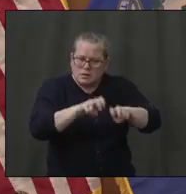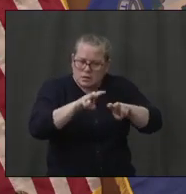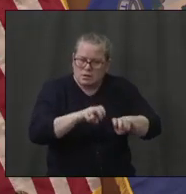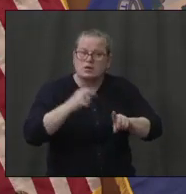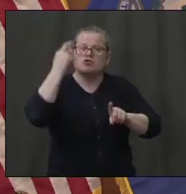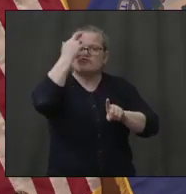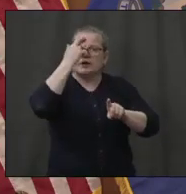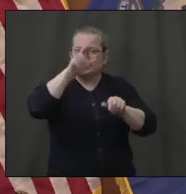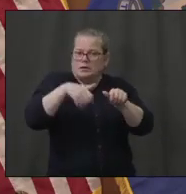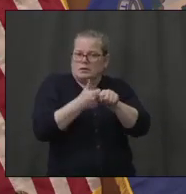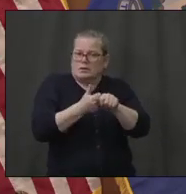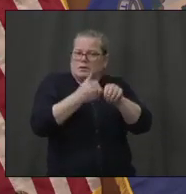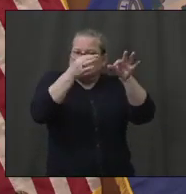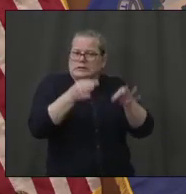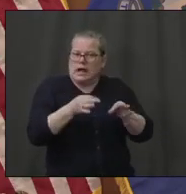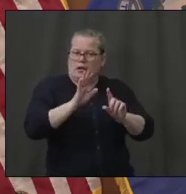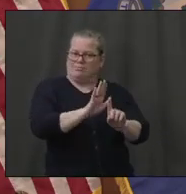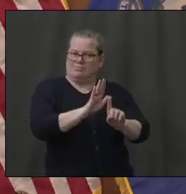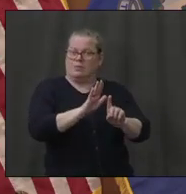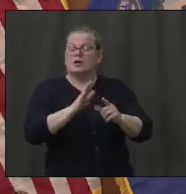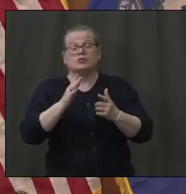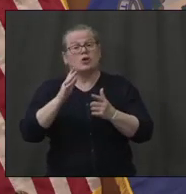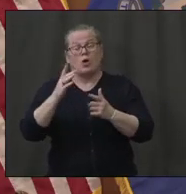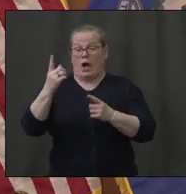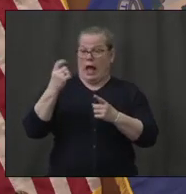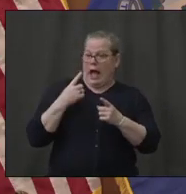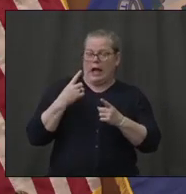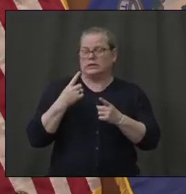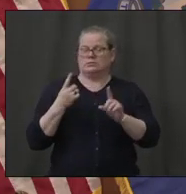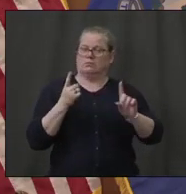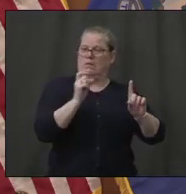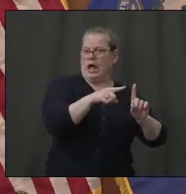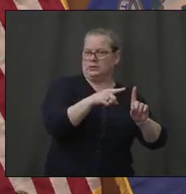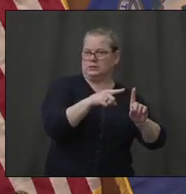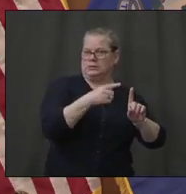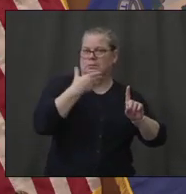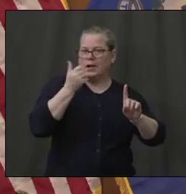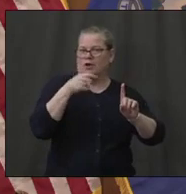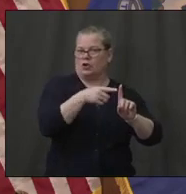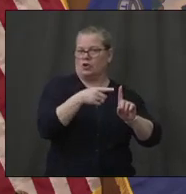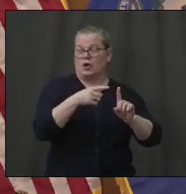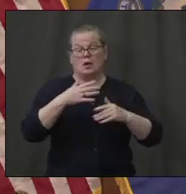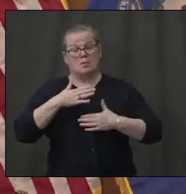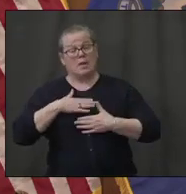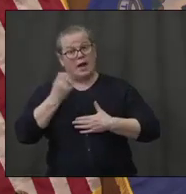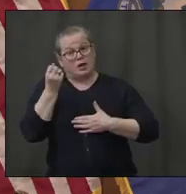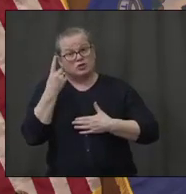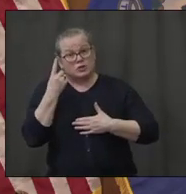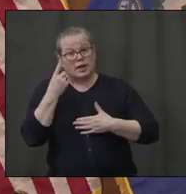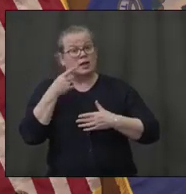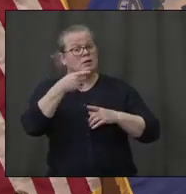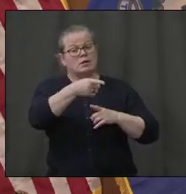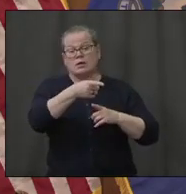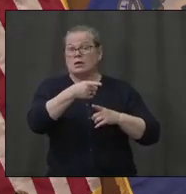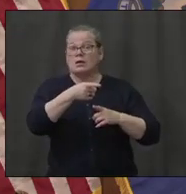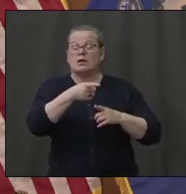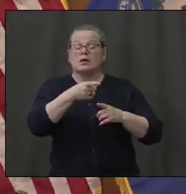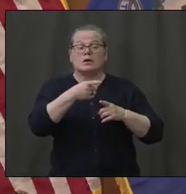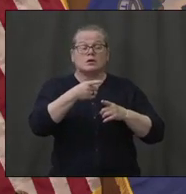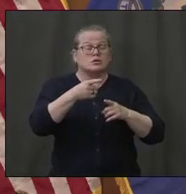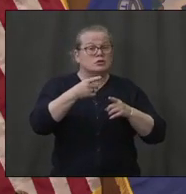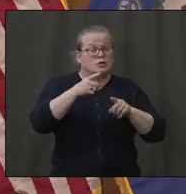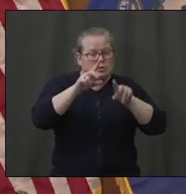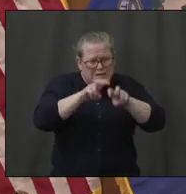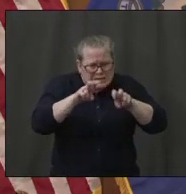is, and having worked with all the medical examiners for the past 35 years, determining cause of death is not always easy and